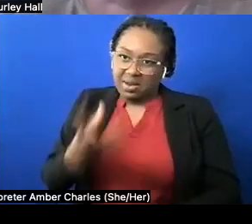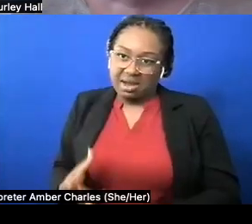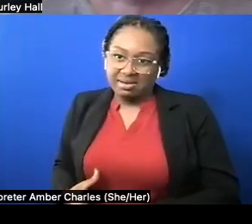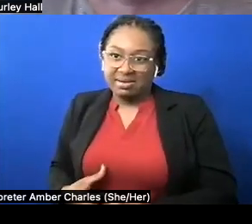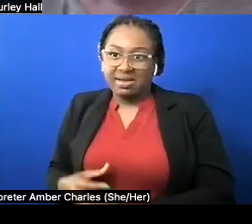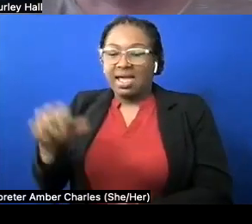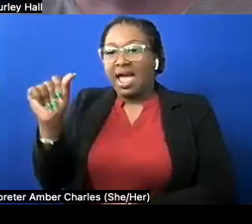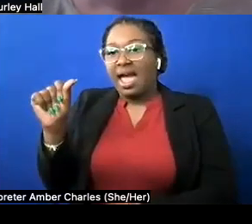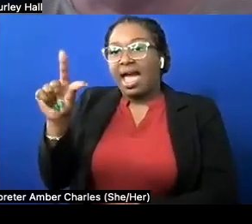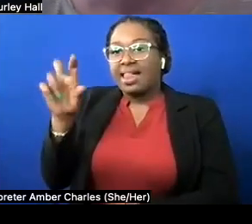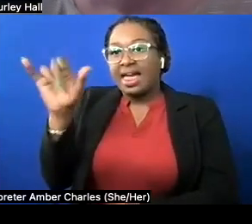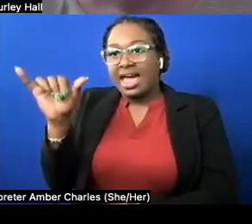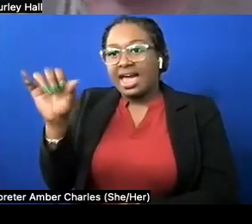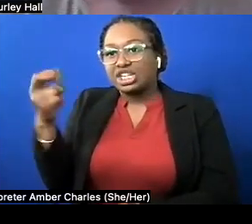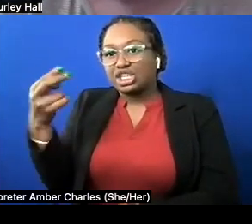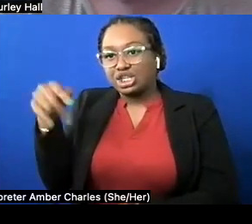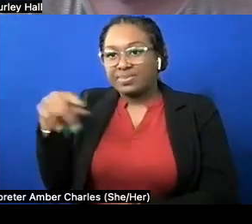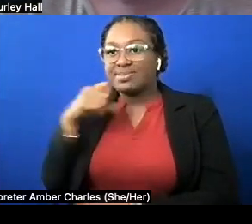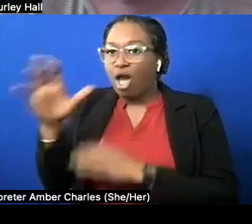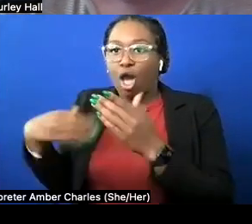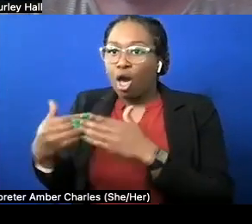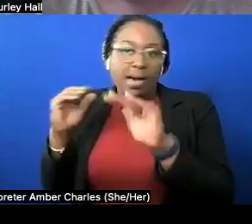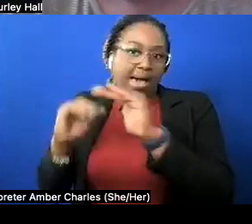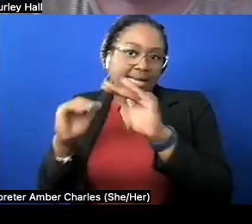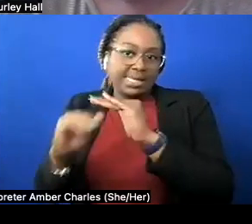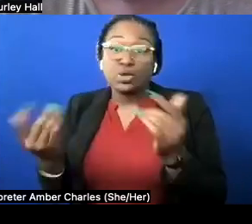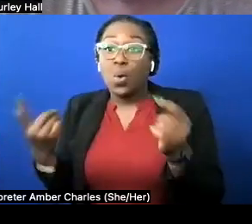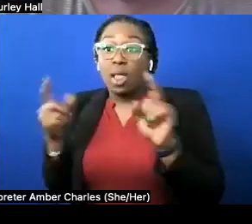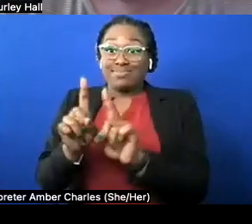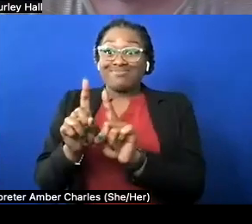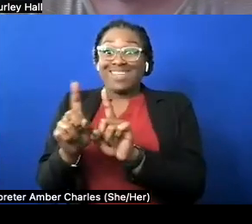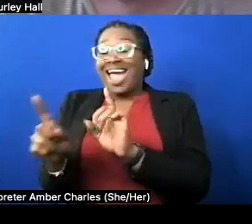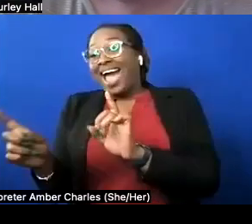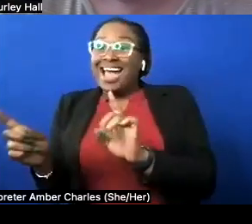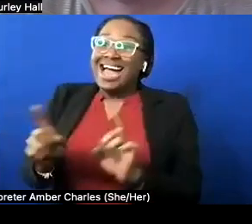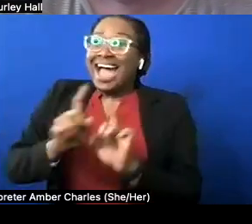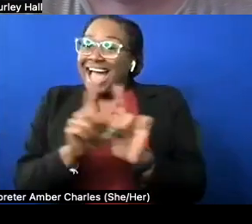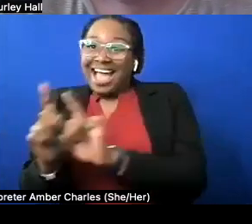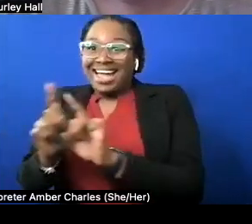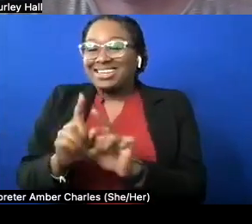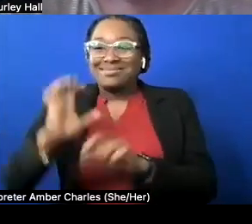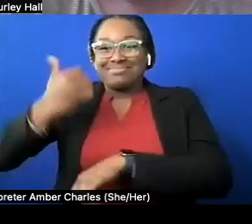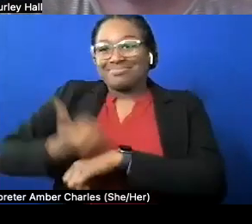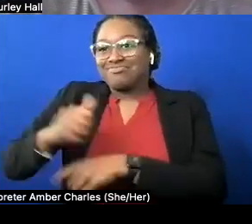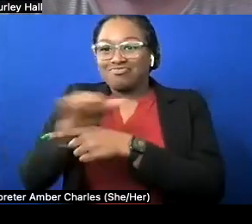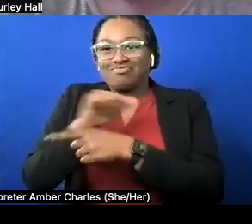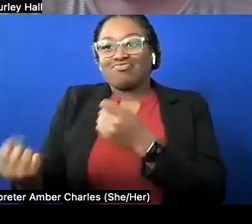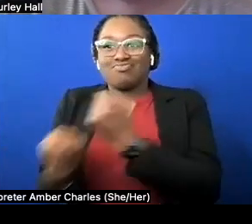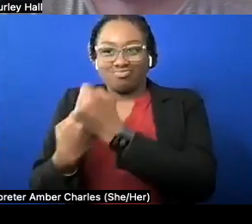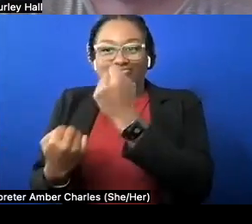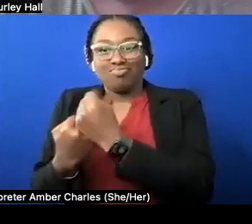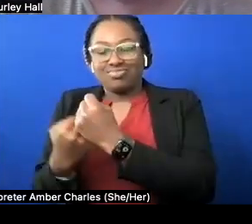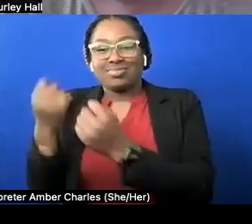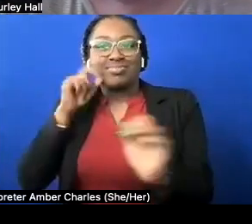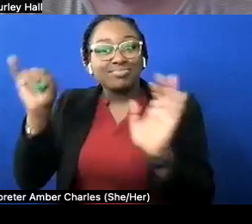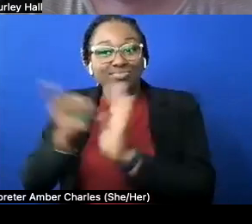is not all access. So just because you align yourself as an ally, because you've established a practice to support, you know, the identities